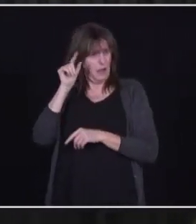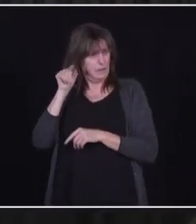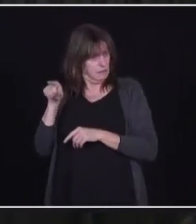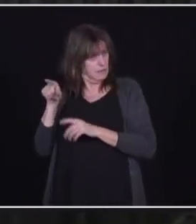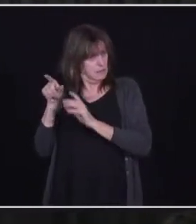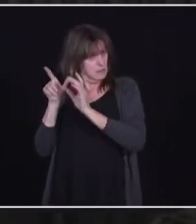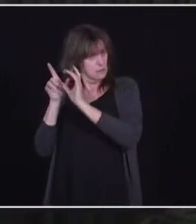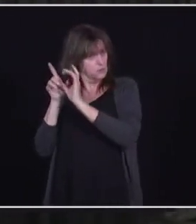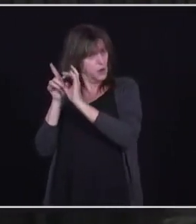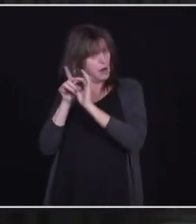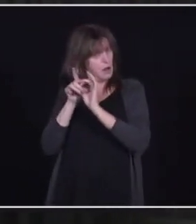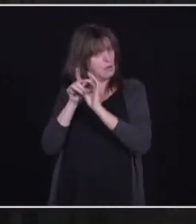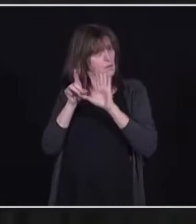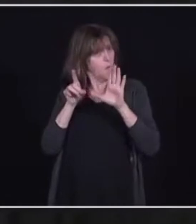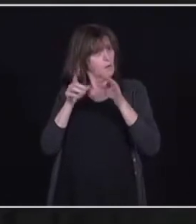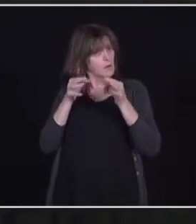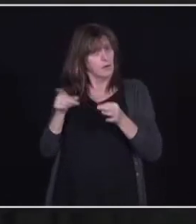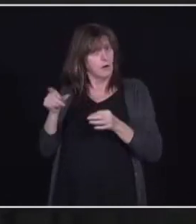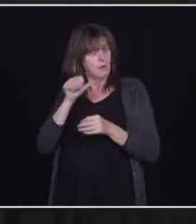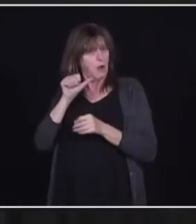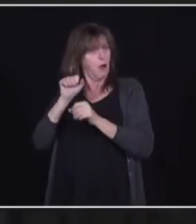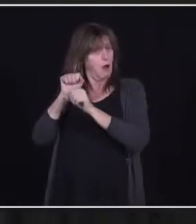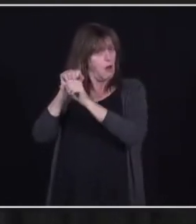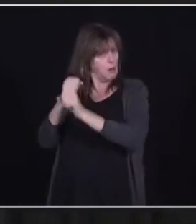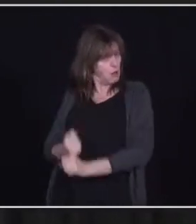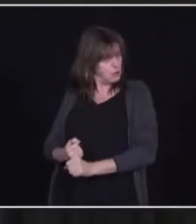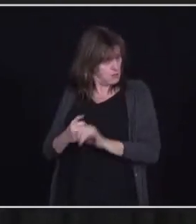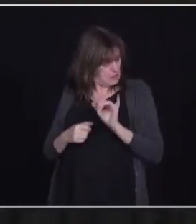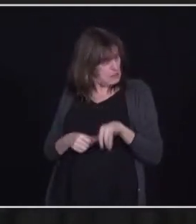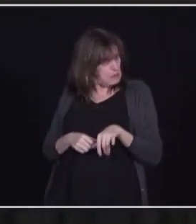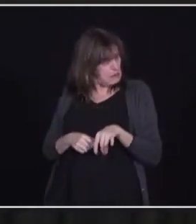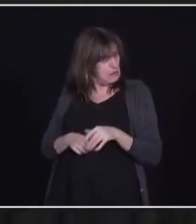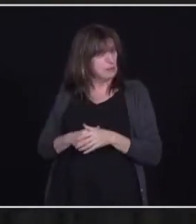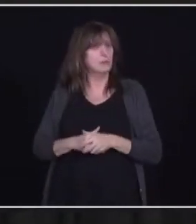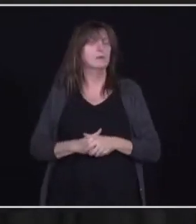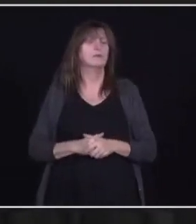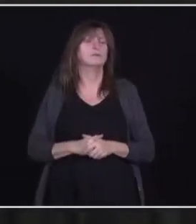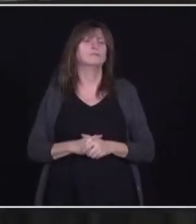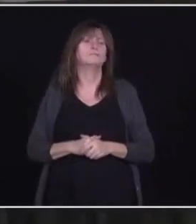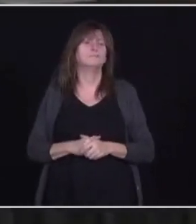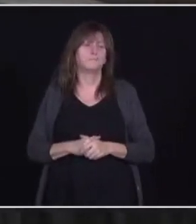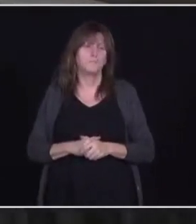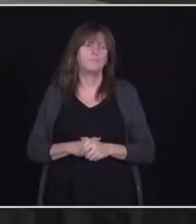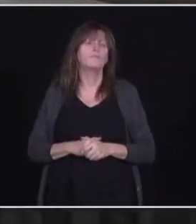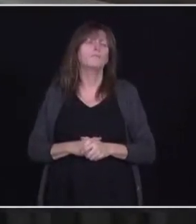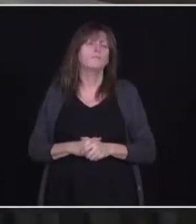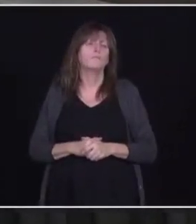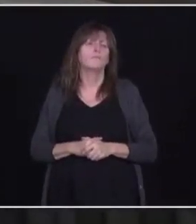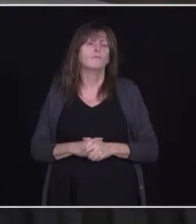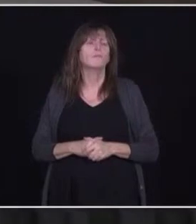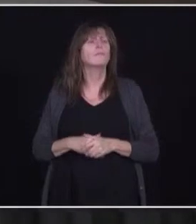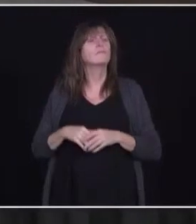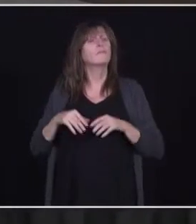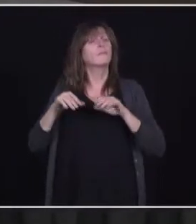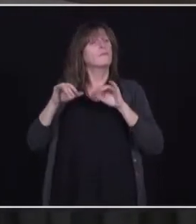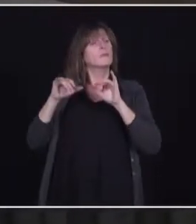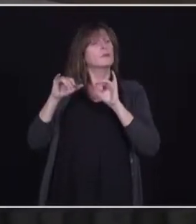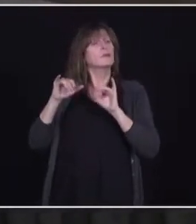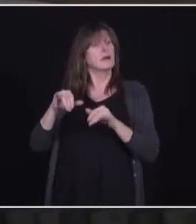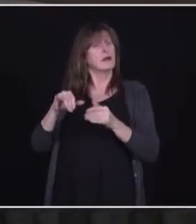It's all taken into consideration, but ultimately what Dr. Williams has to look at in consultation with the local medical officer of health